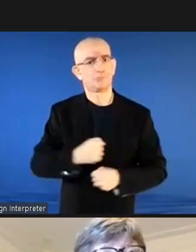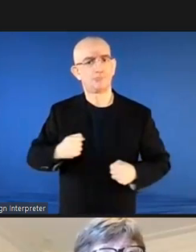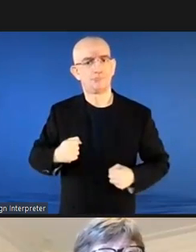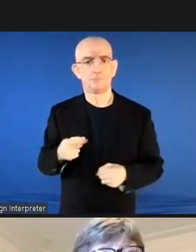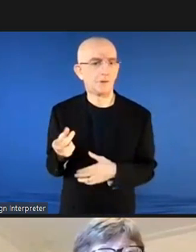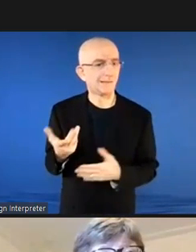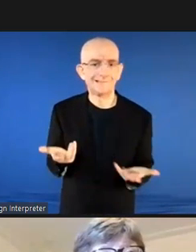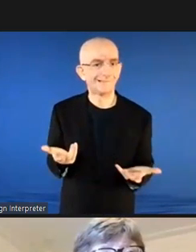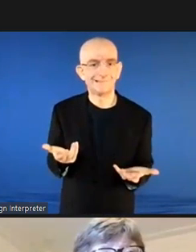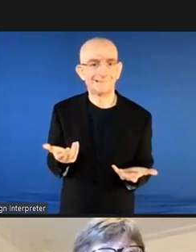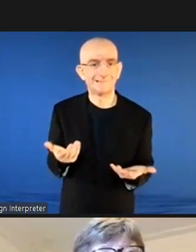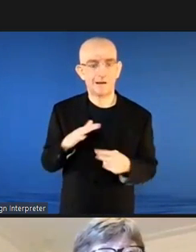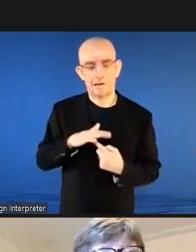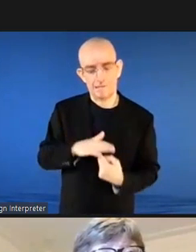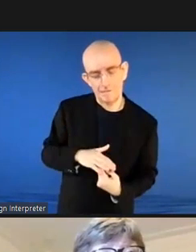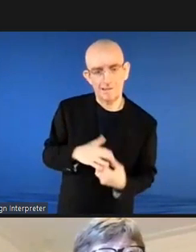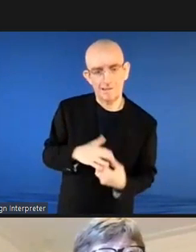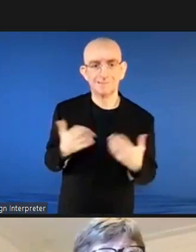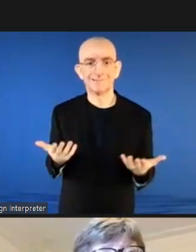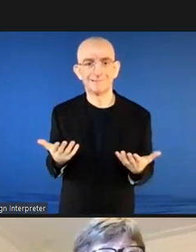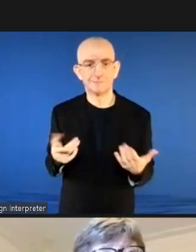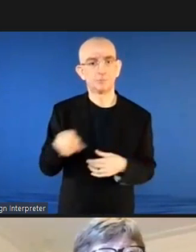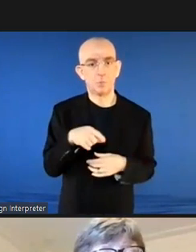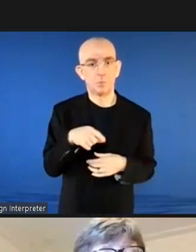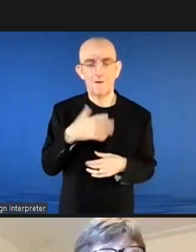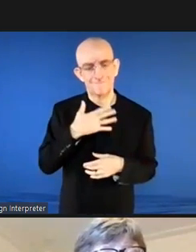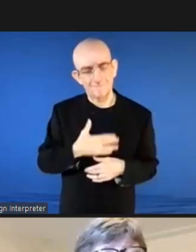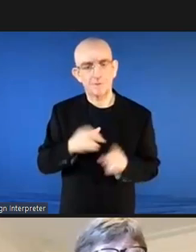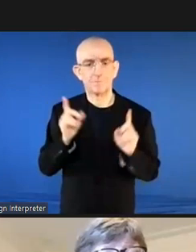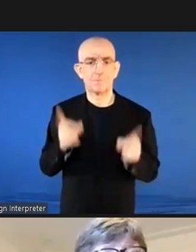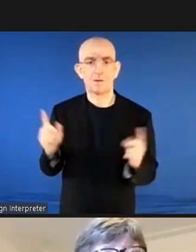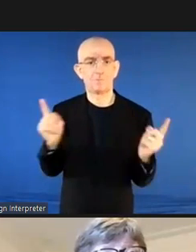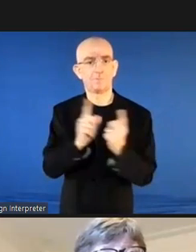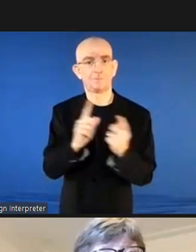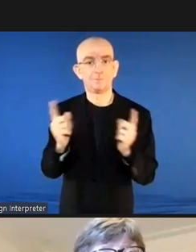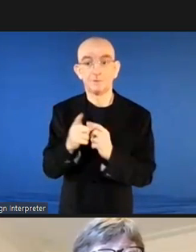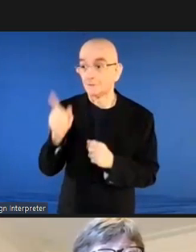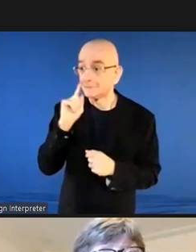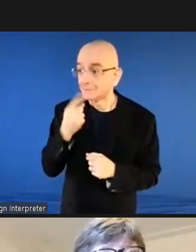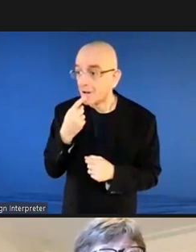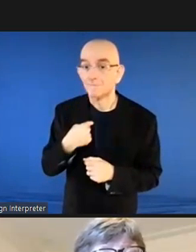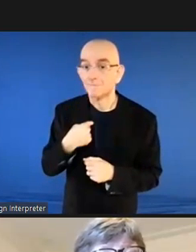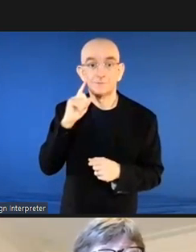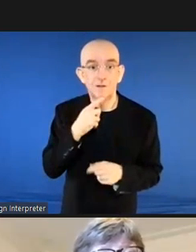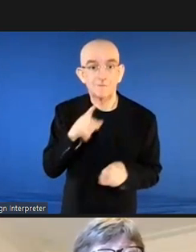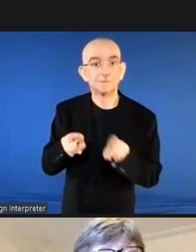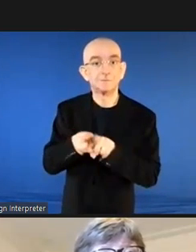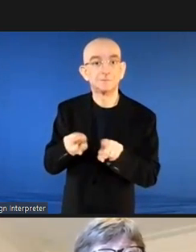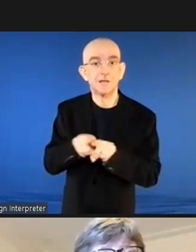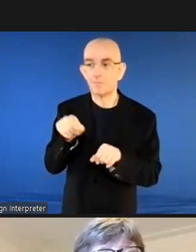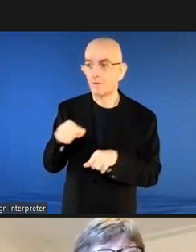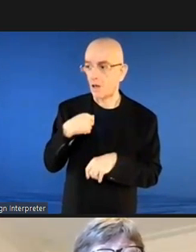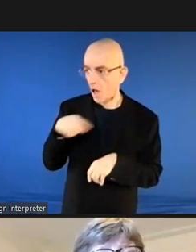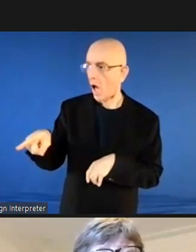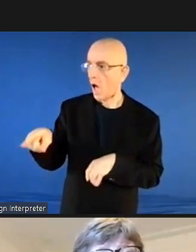peers and have good role models who can then encourage them to understand, yes, I